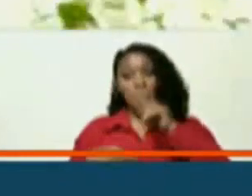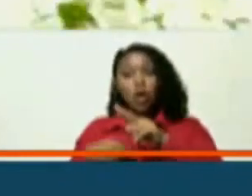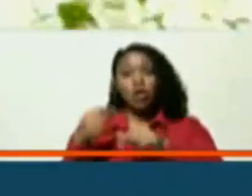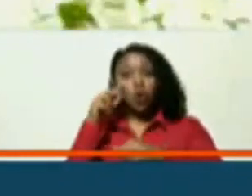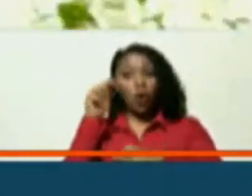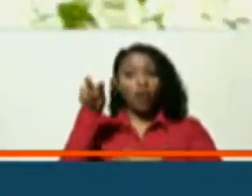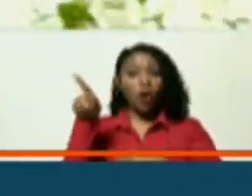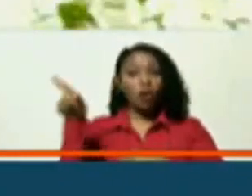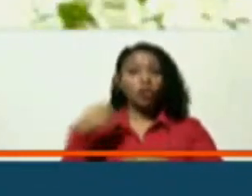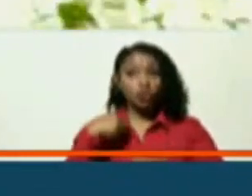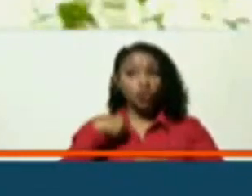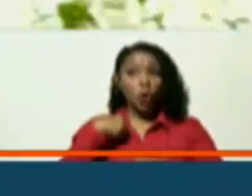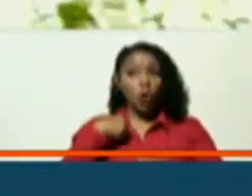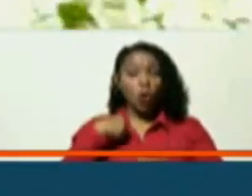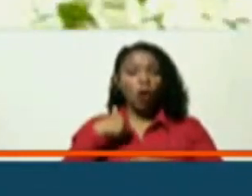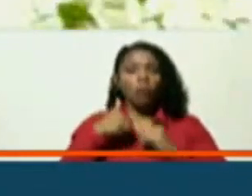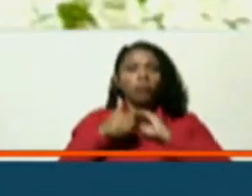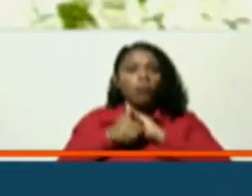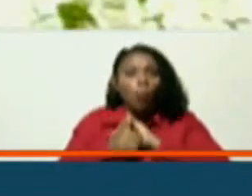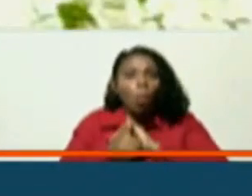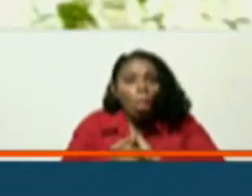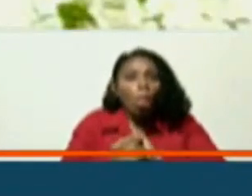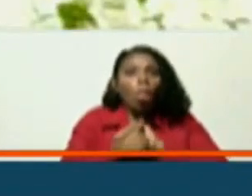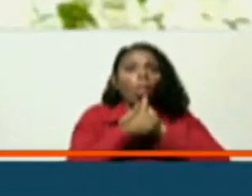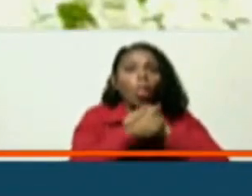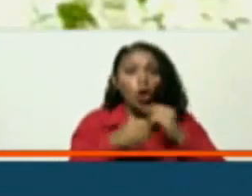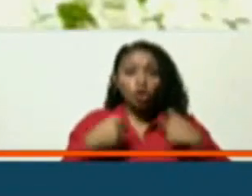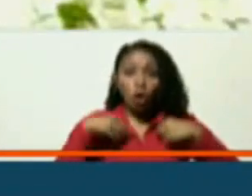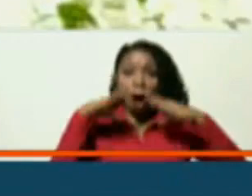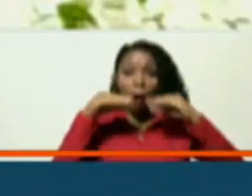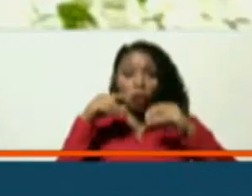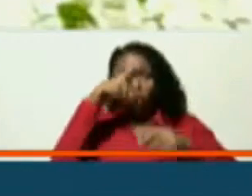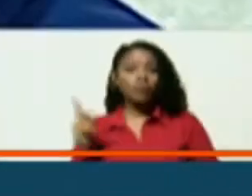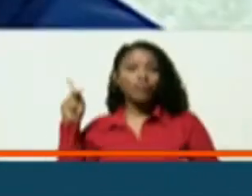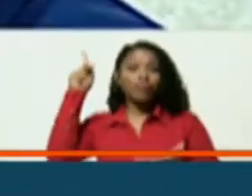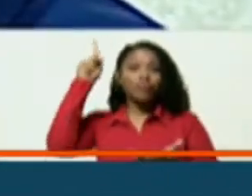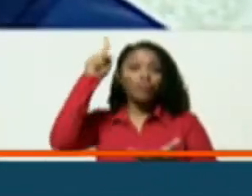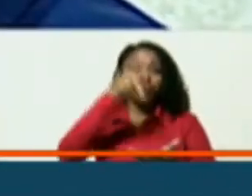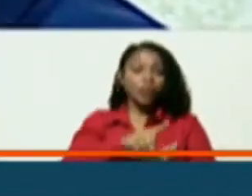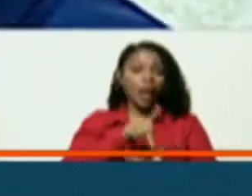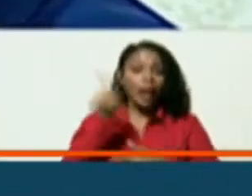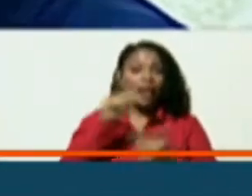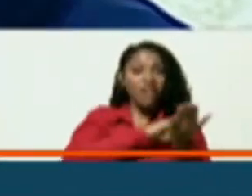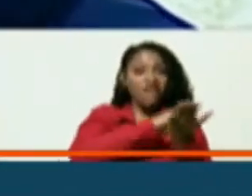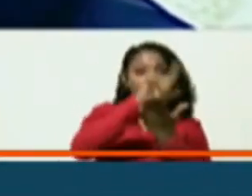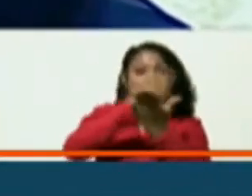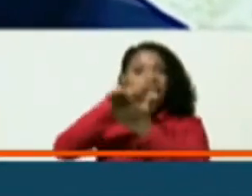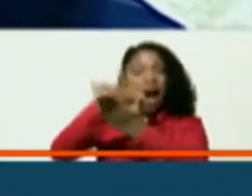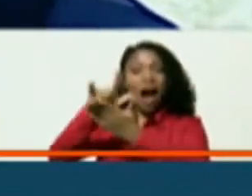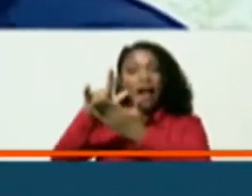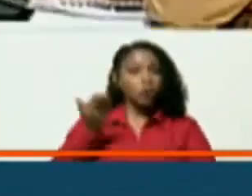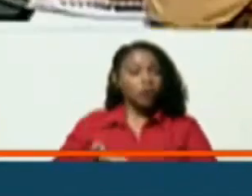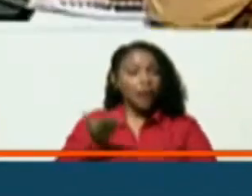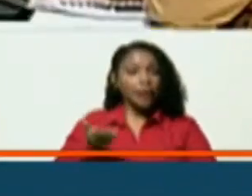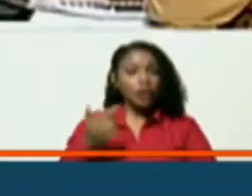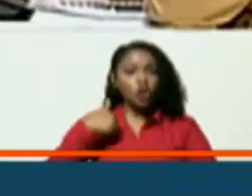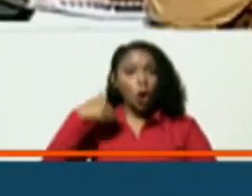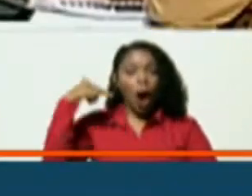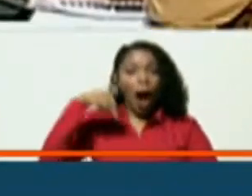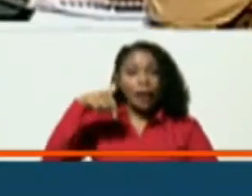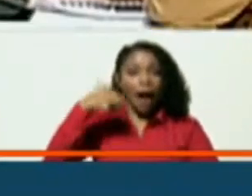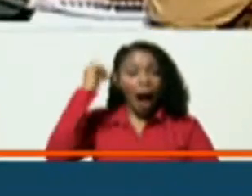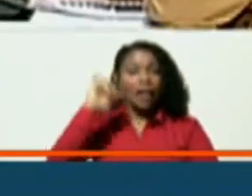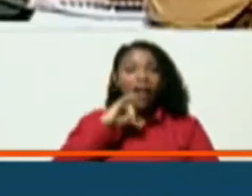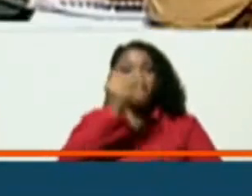worldwide reception of the achievements, advances, as well as the economic recovery of the people of Venezuela, despite the unilateral course of